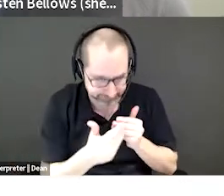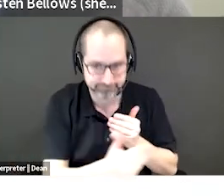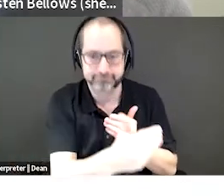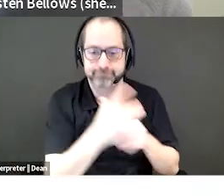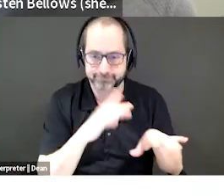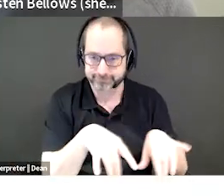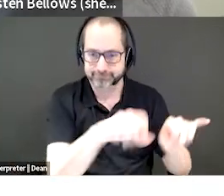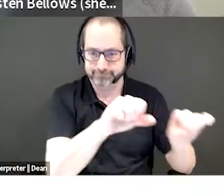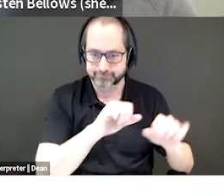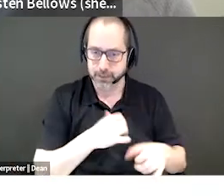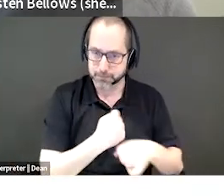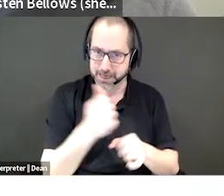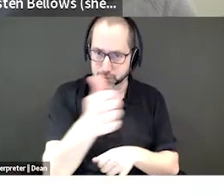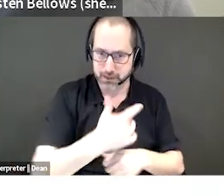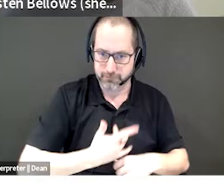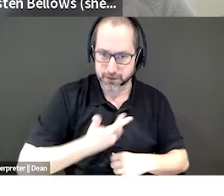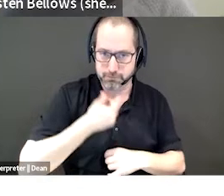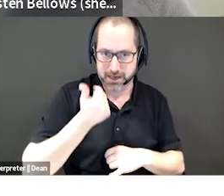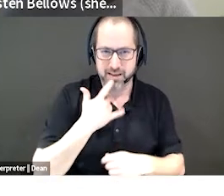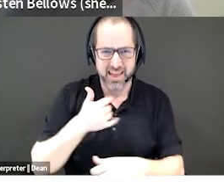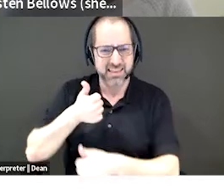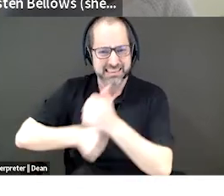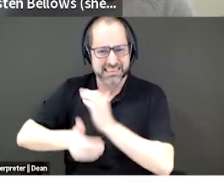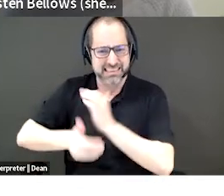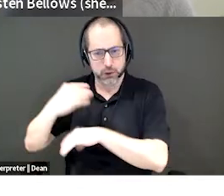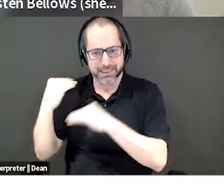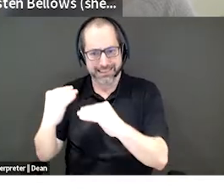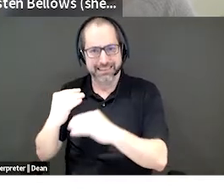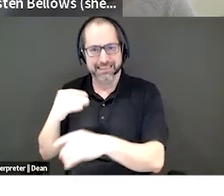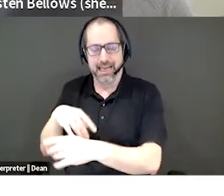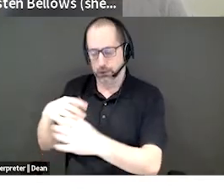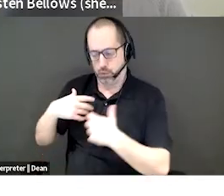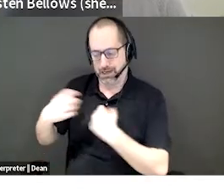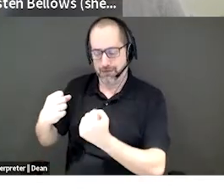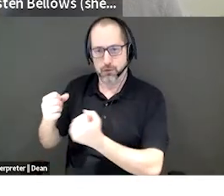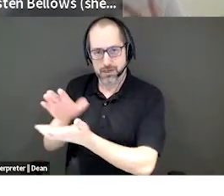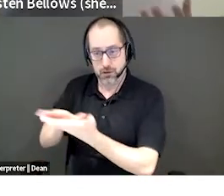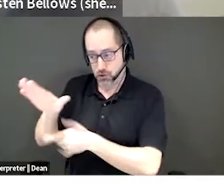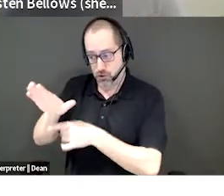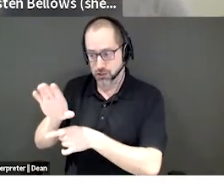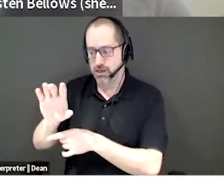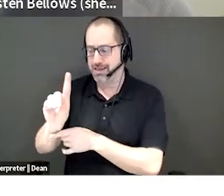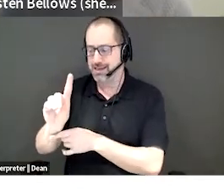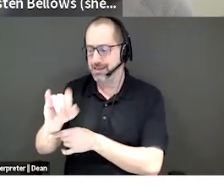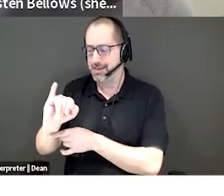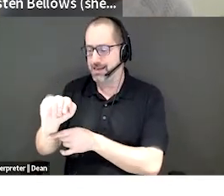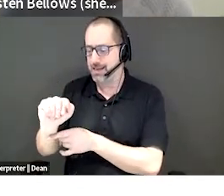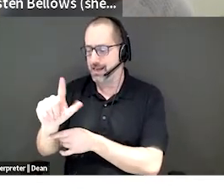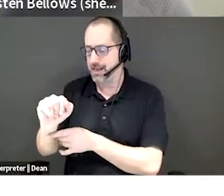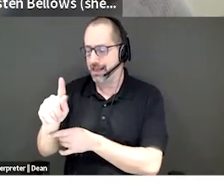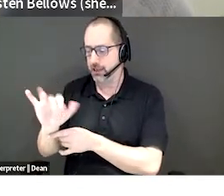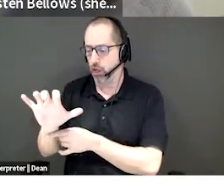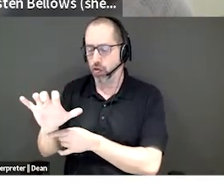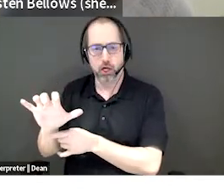dialectical behavior therapy, which I also teach at the Recovery College. So it is a evidence-based